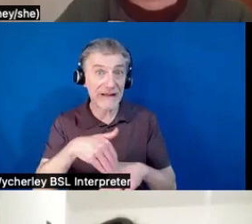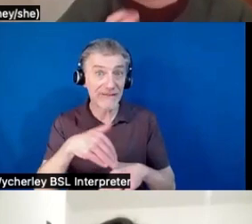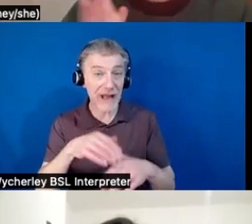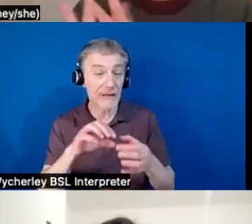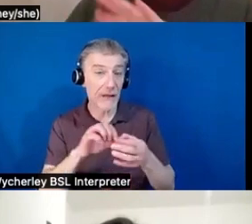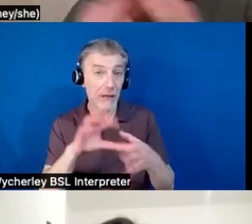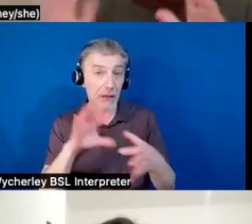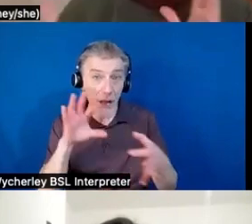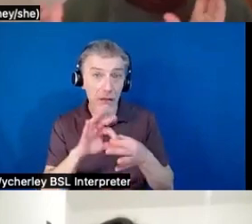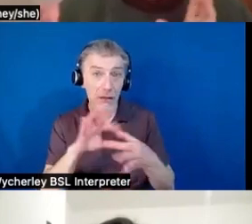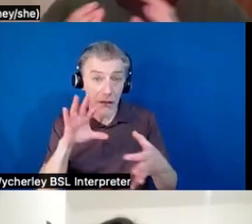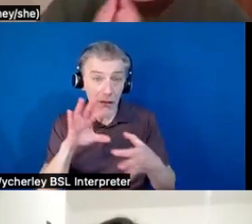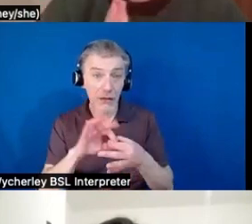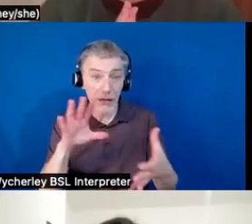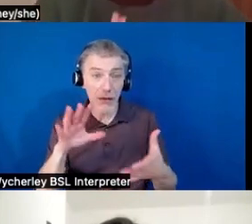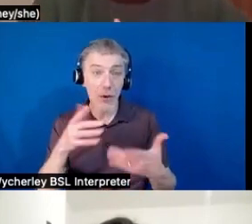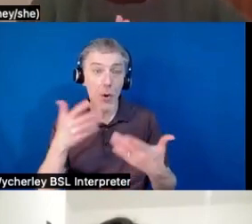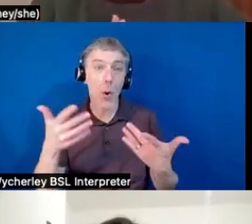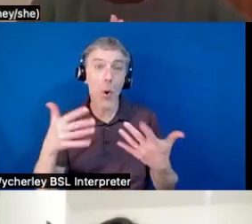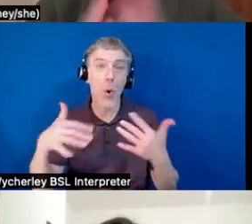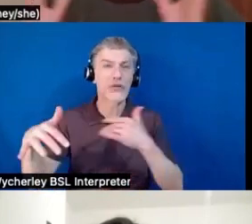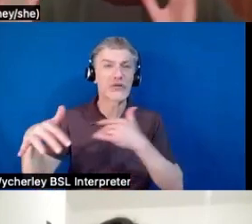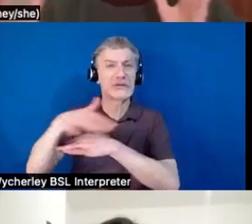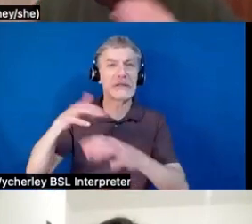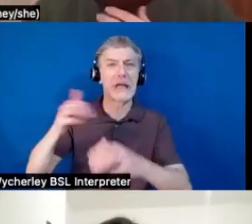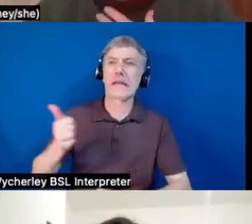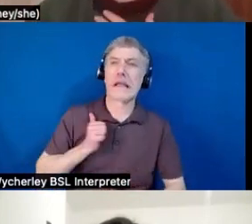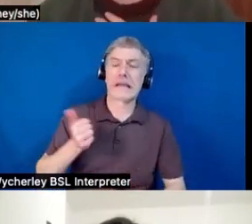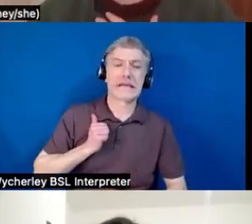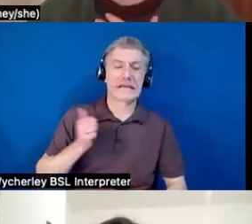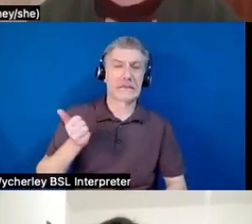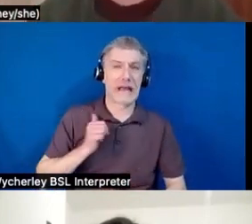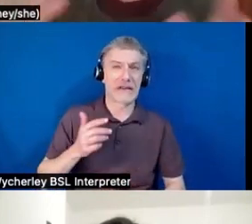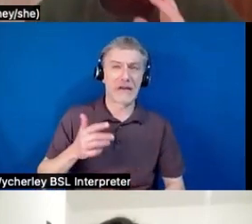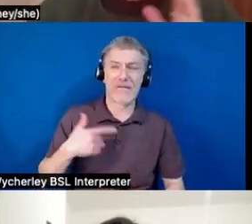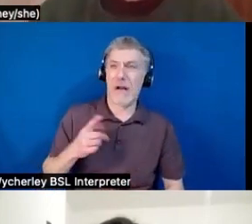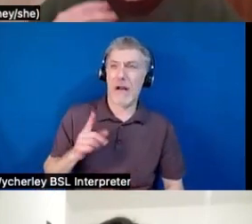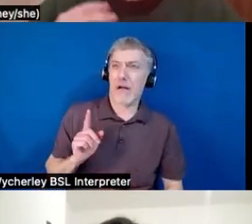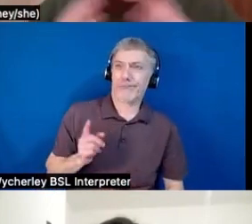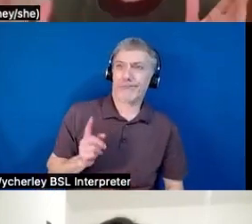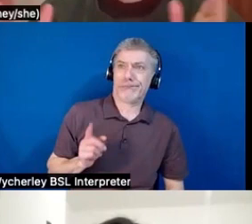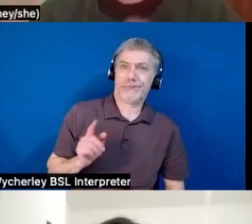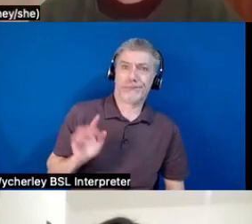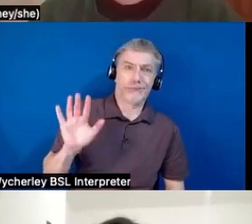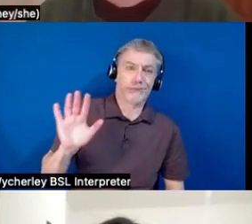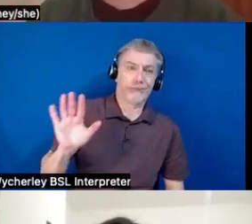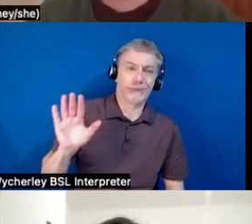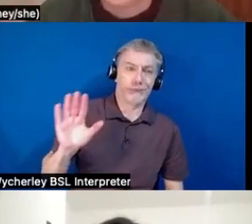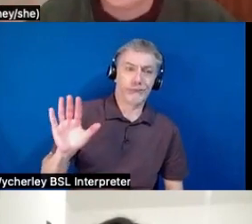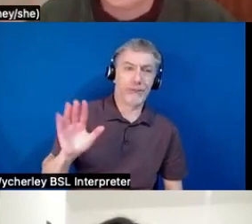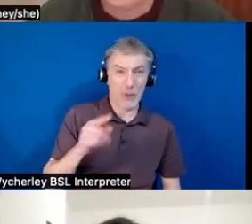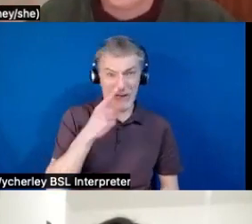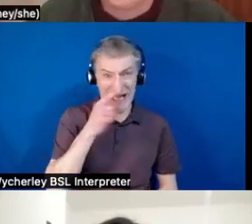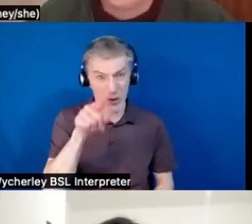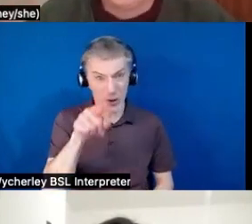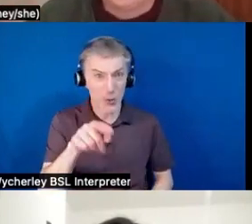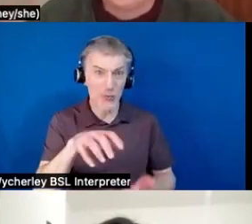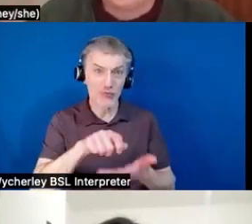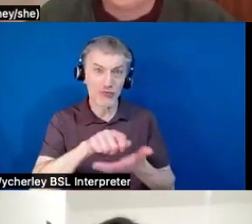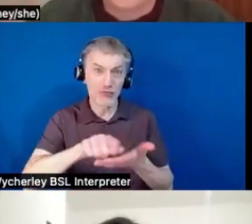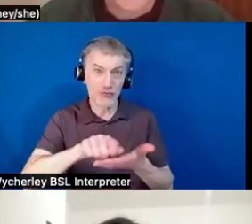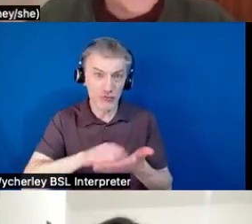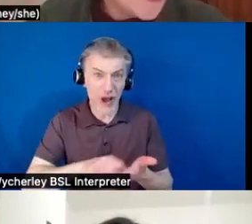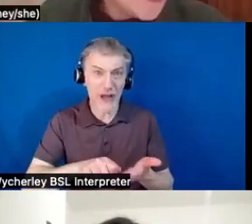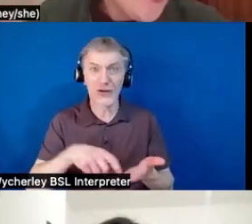expectations? So hopefully something in there will feel like a useful place to either write, doodle, draw in any